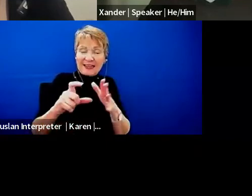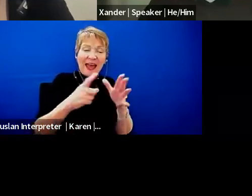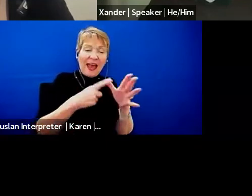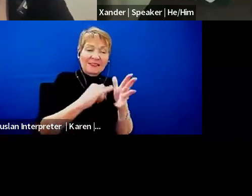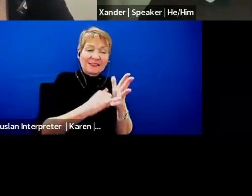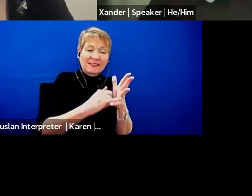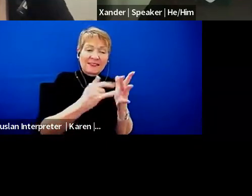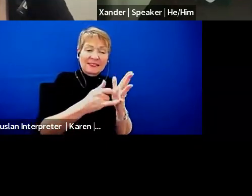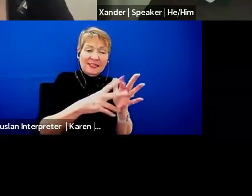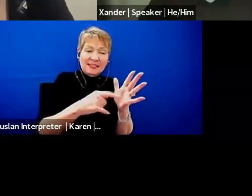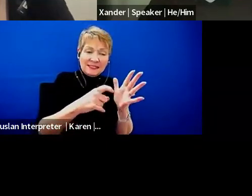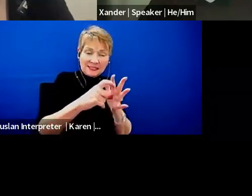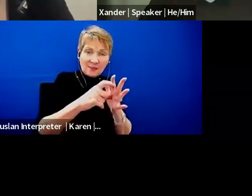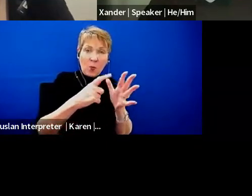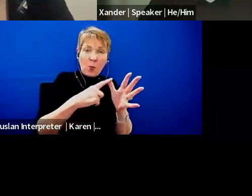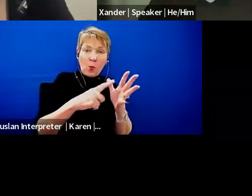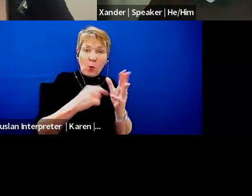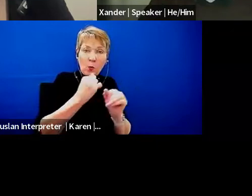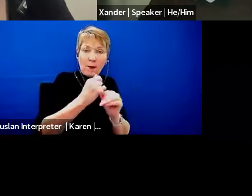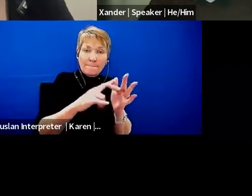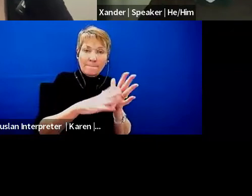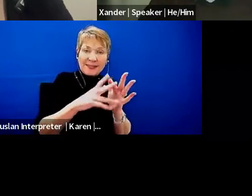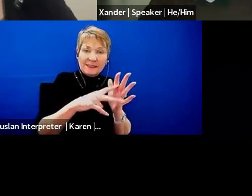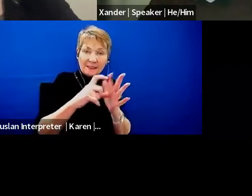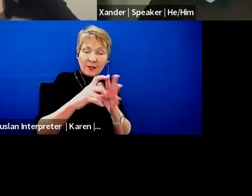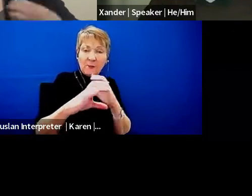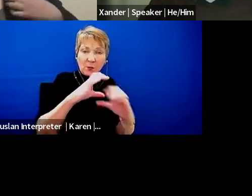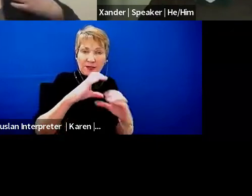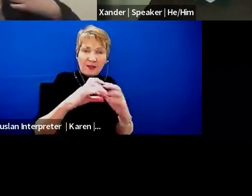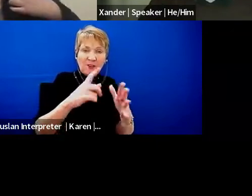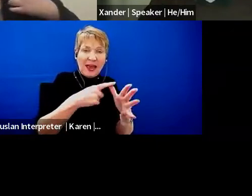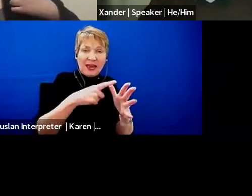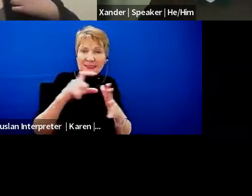and augmented communication. Xander, sorry, you've got your hand up.